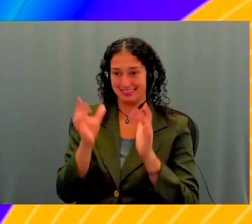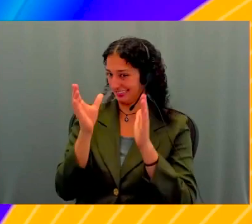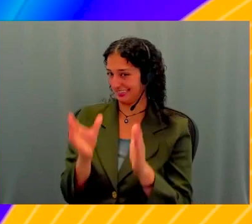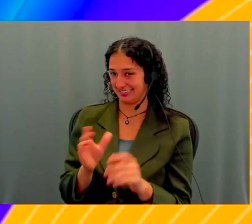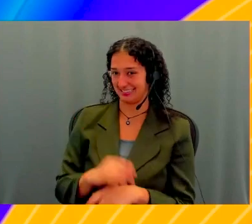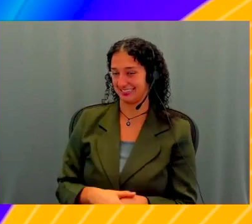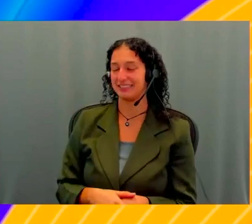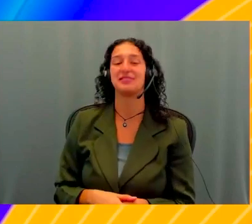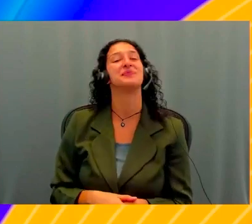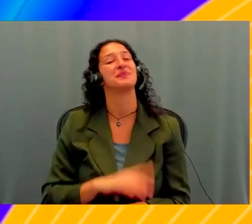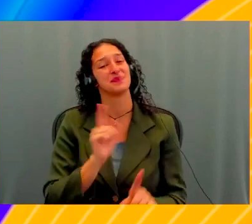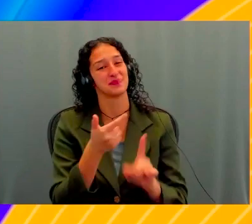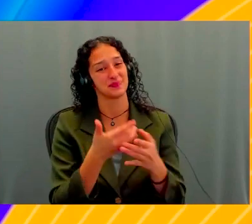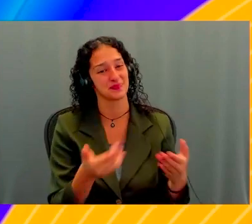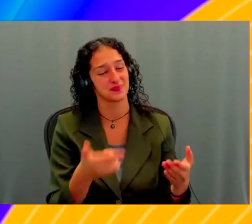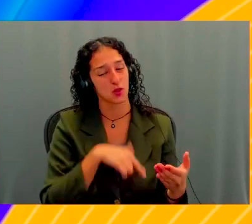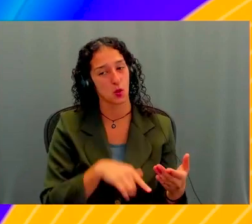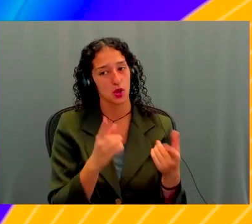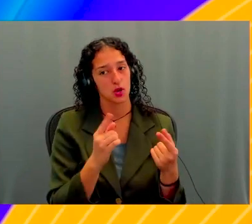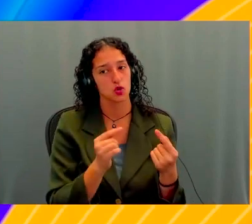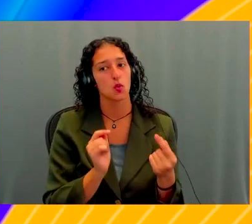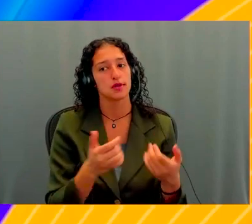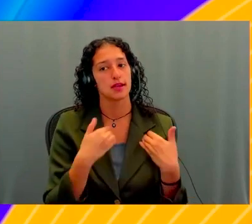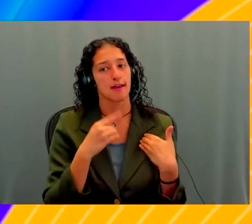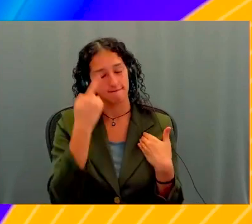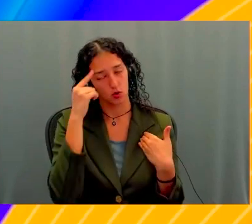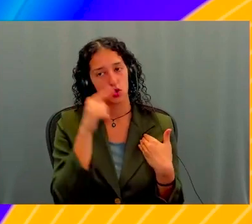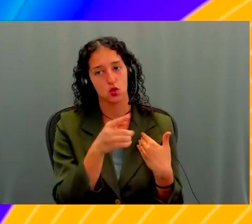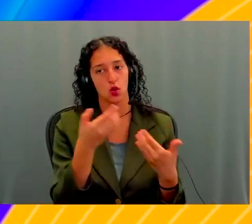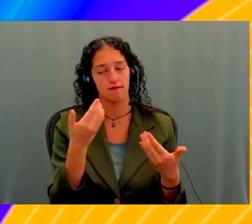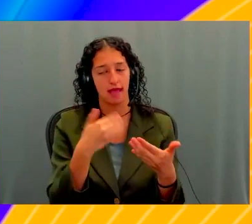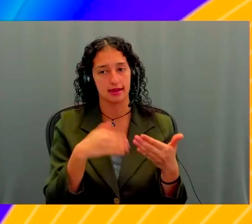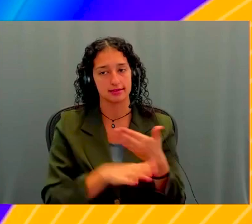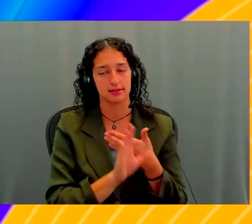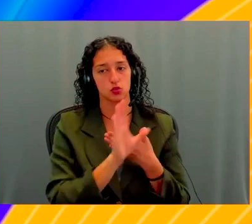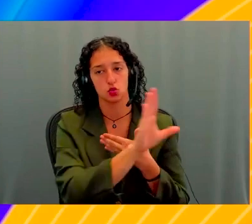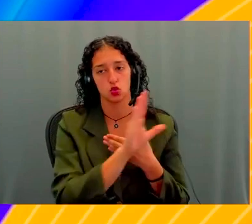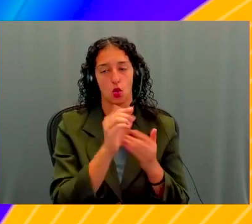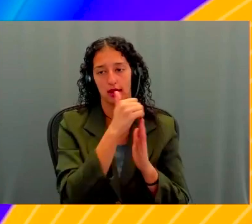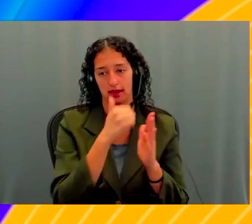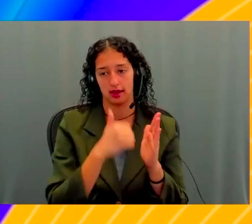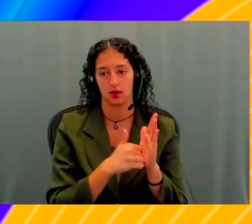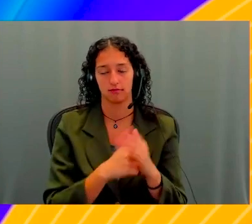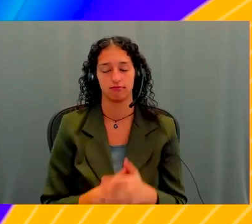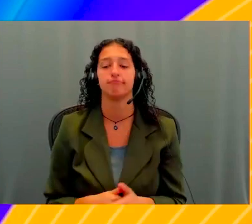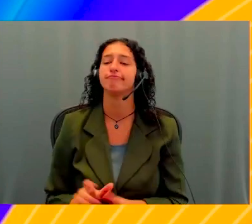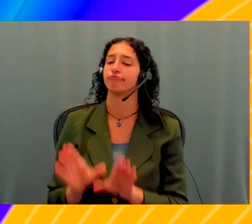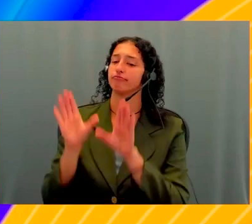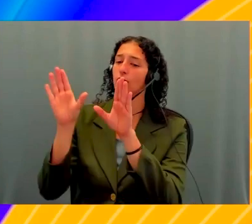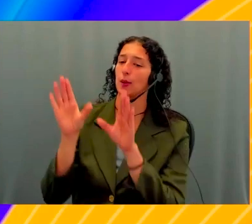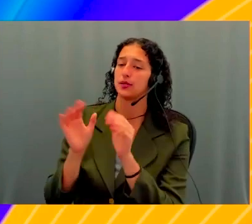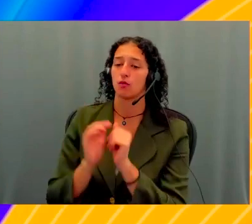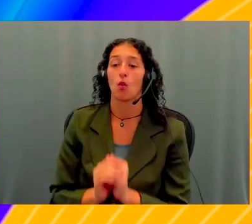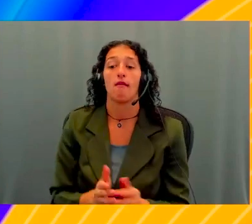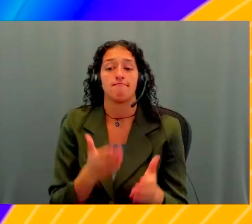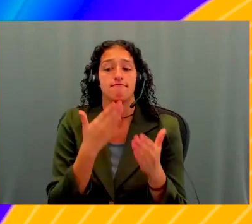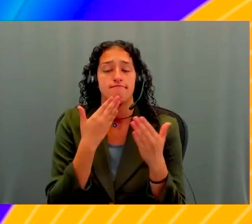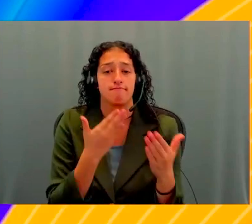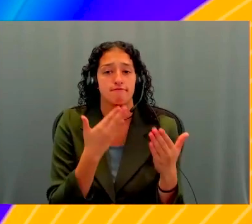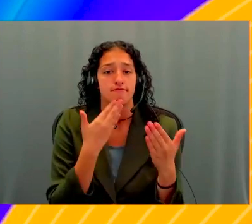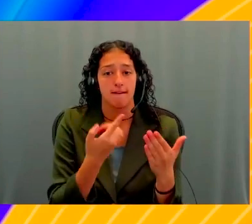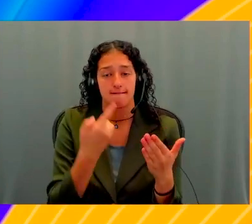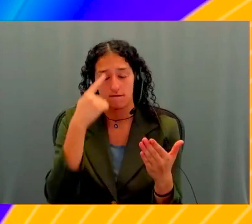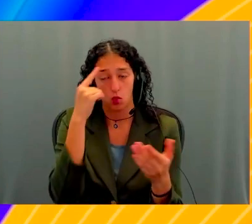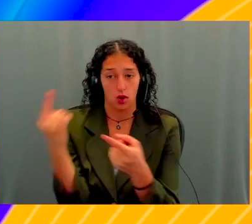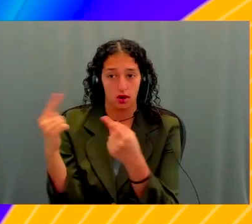first thing we do right after session is get you access into SageMaker Canvas. Yes. Awesome. Oh my gosh. Well, thank you so much for being here. This